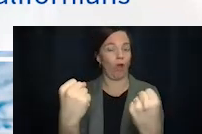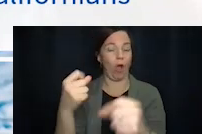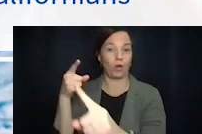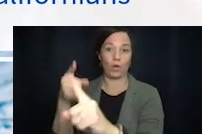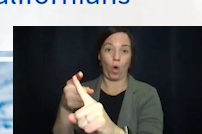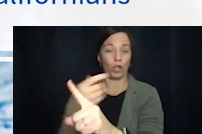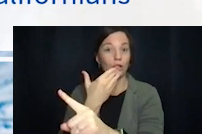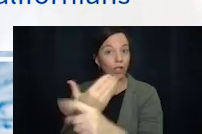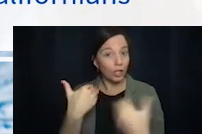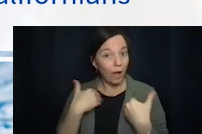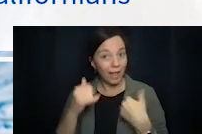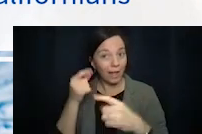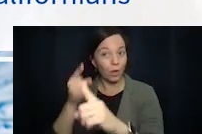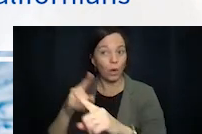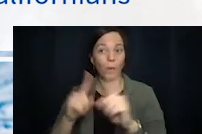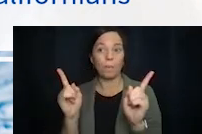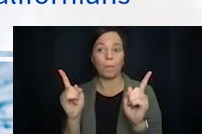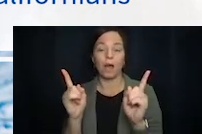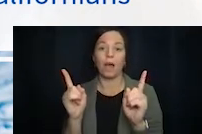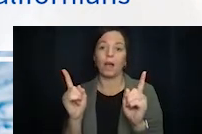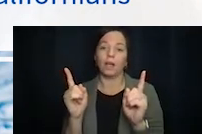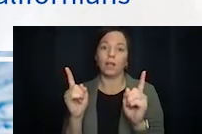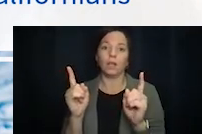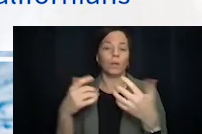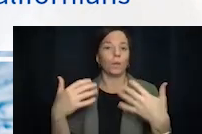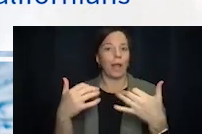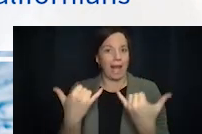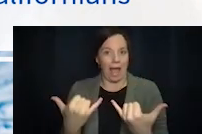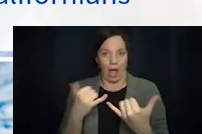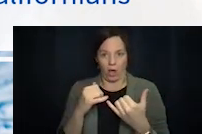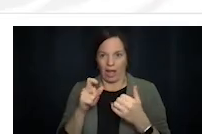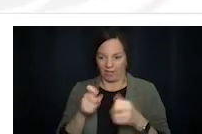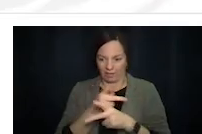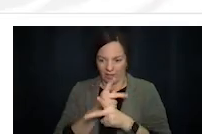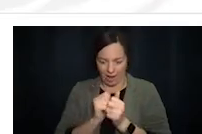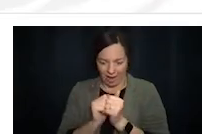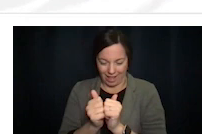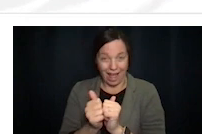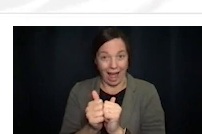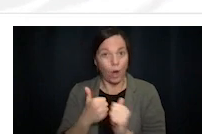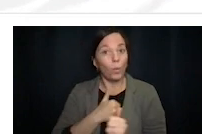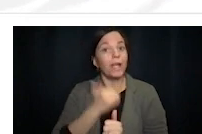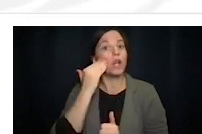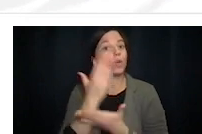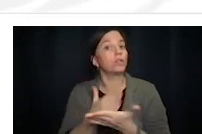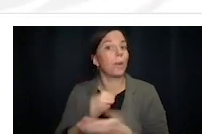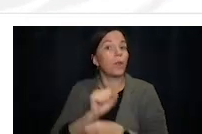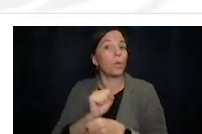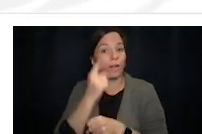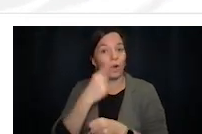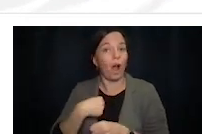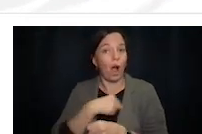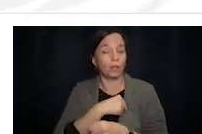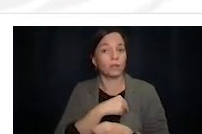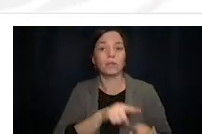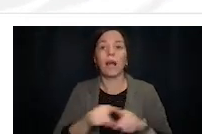set audacious and bold goals. But now we have to figure out how we get there. We know part of the work for us as community colleges, it